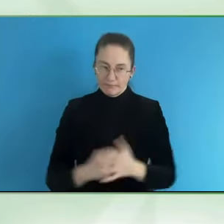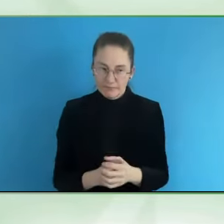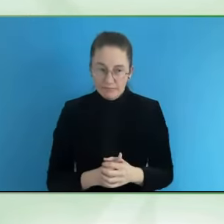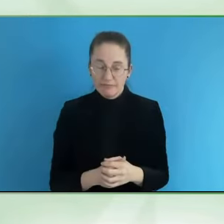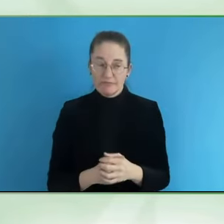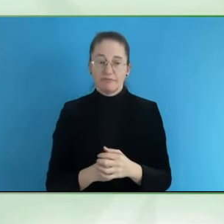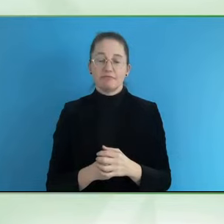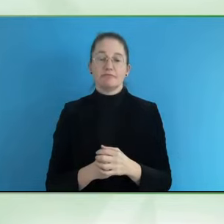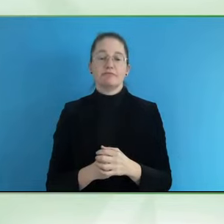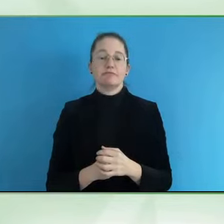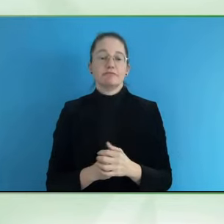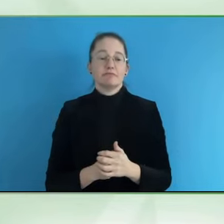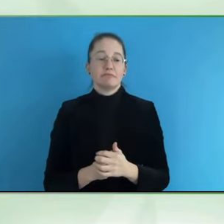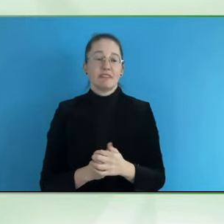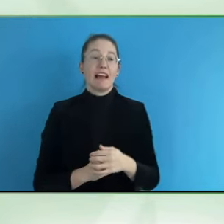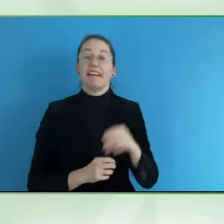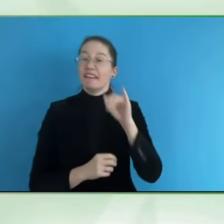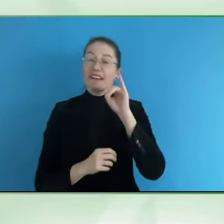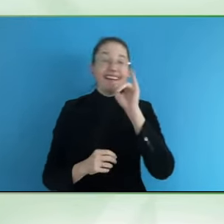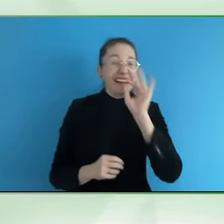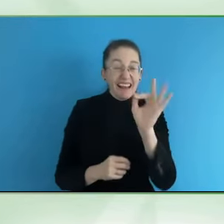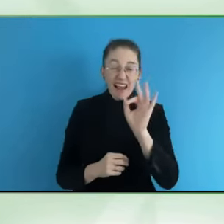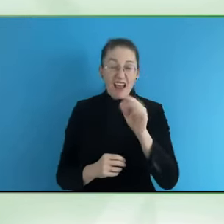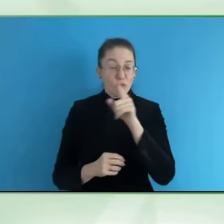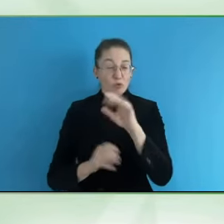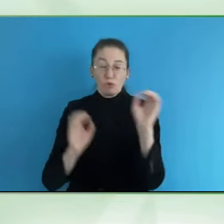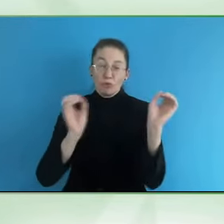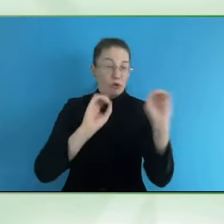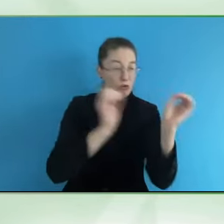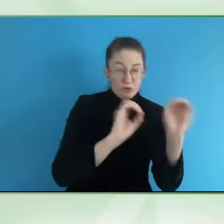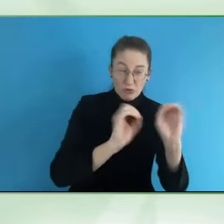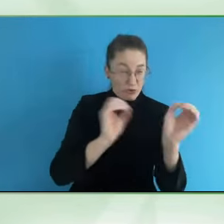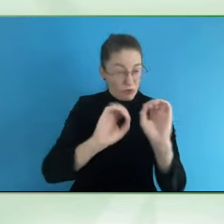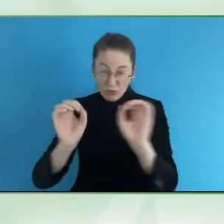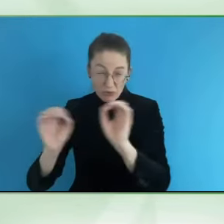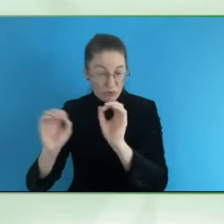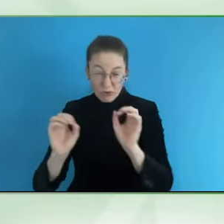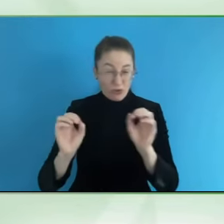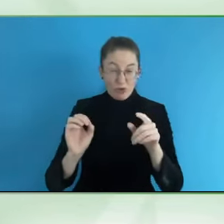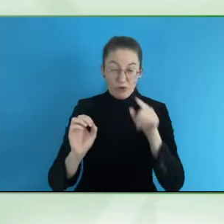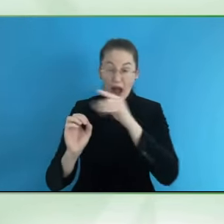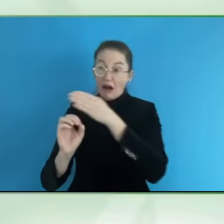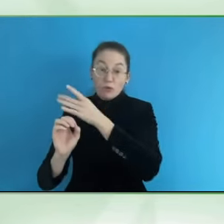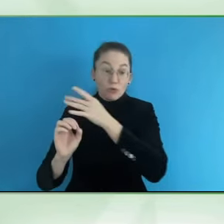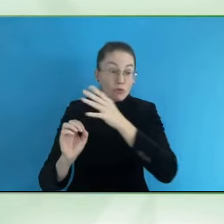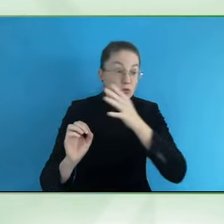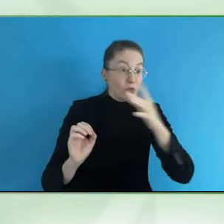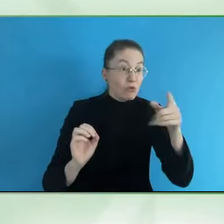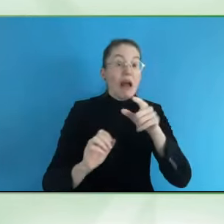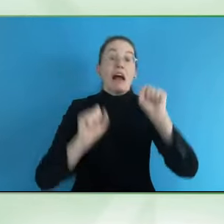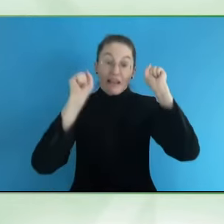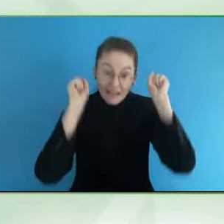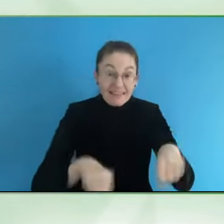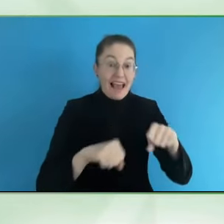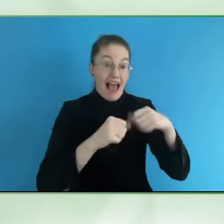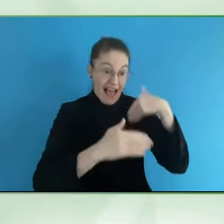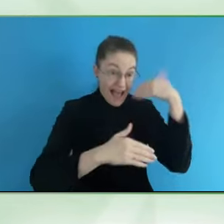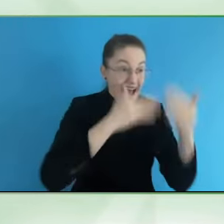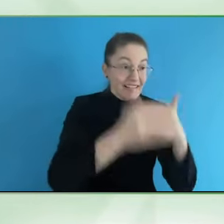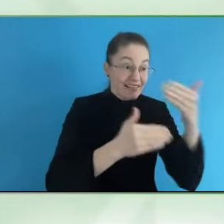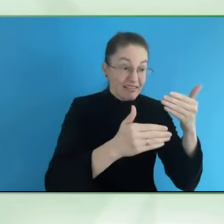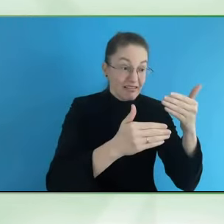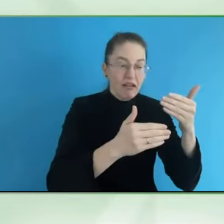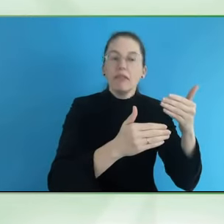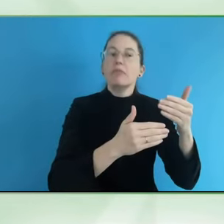up doing nothing. So my plea to you all is to become agents of change, to see where your personal sphere of influence